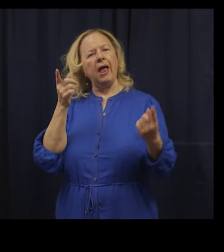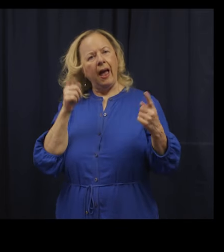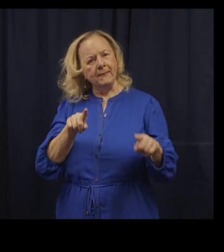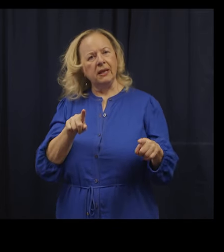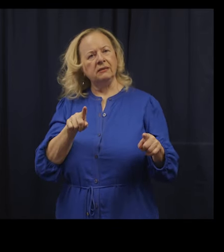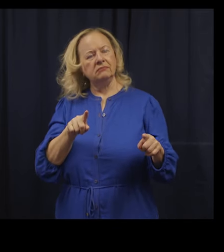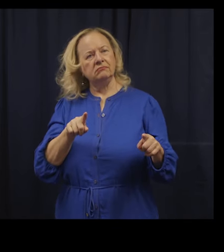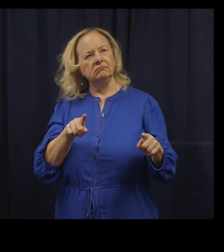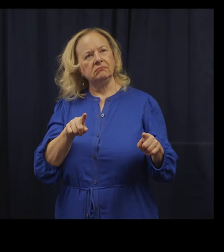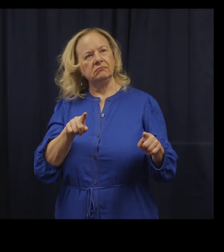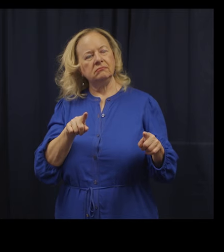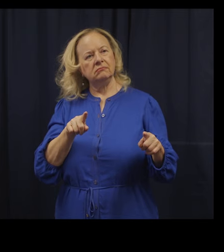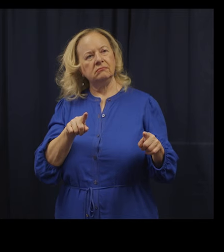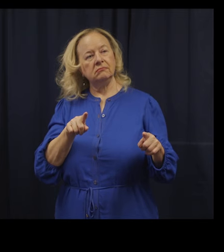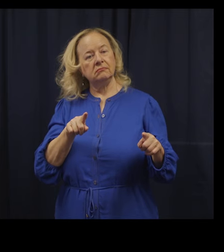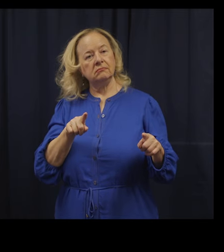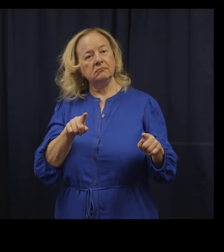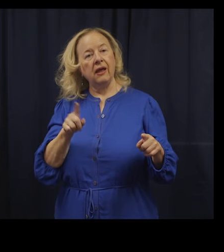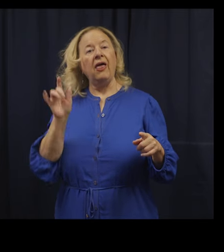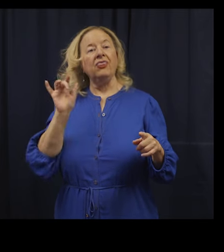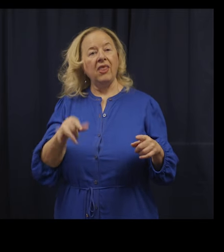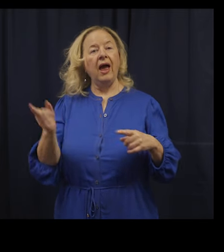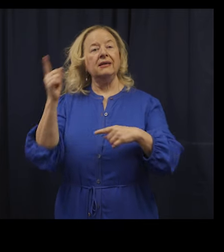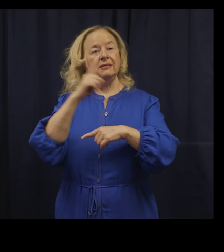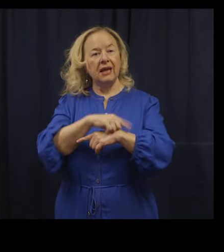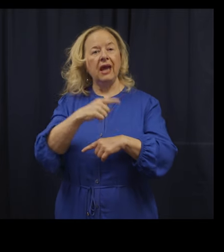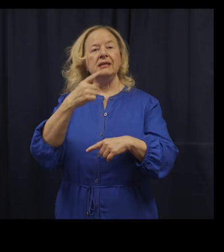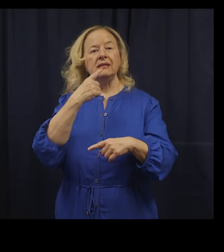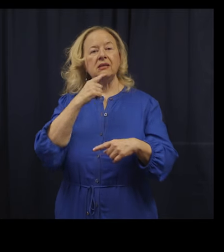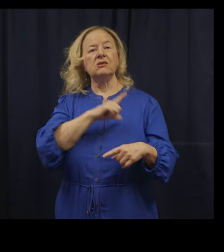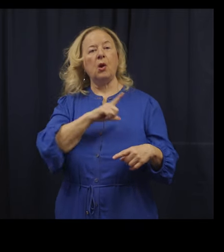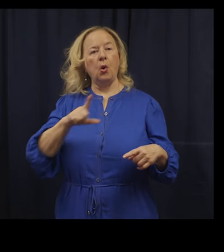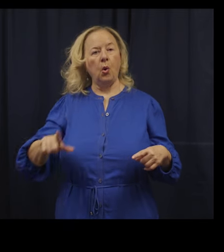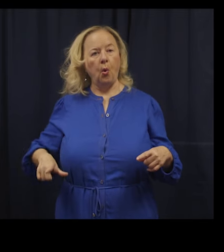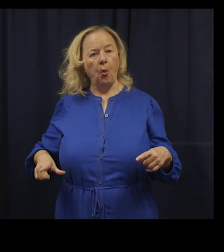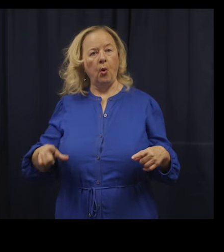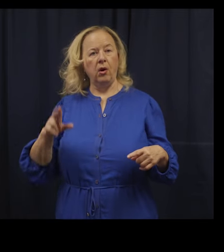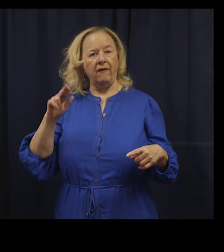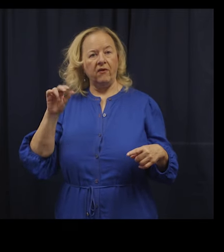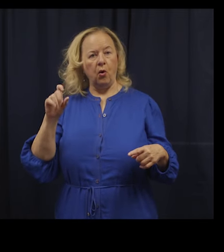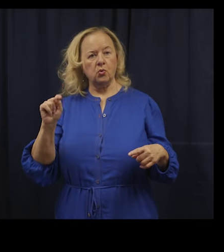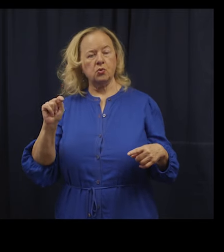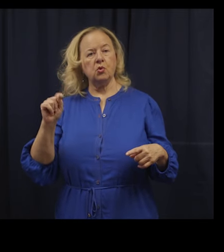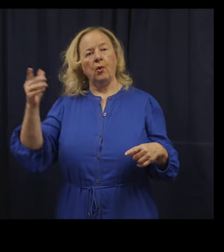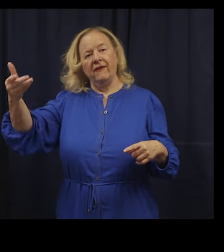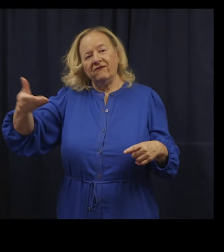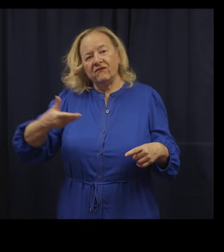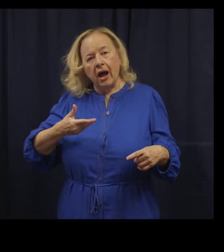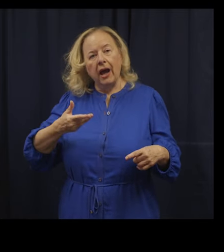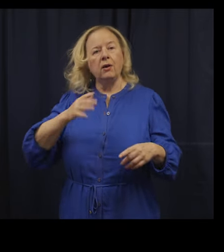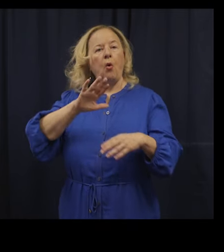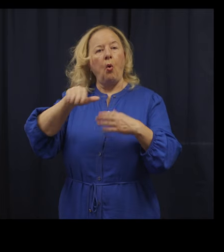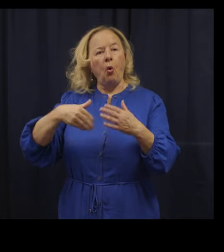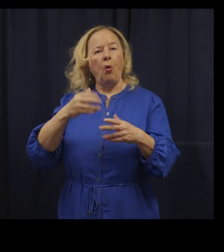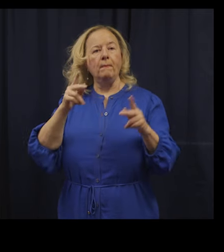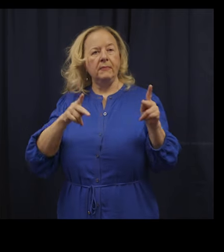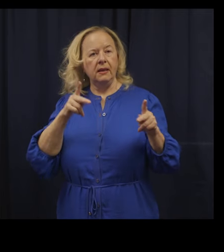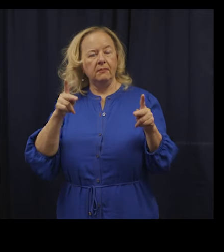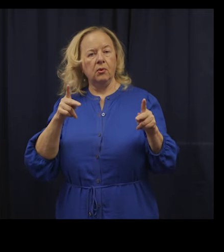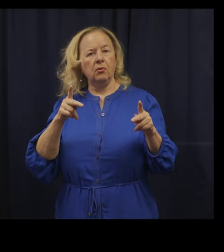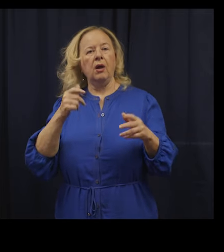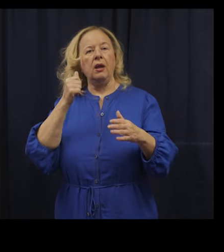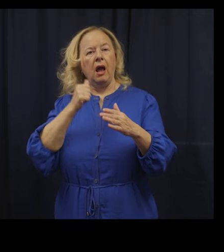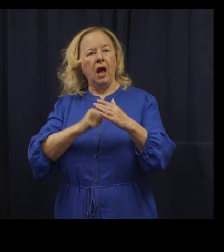happen. In that day, says the Lord of hosts, you will invite every man his neighbor and under the vine and under